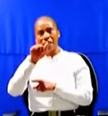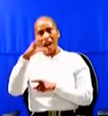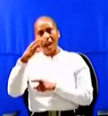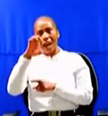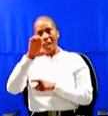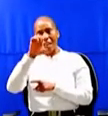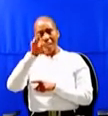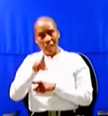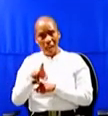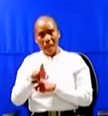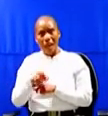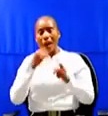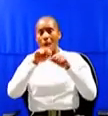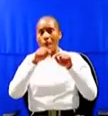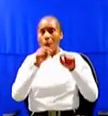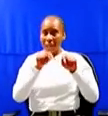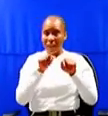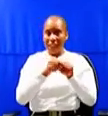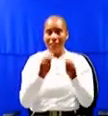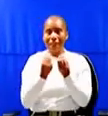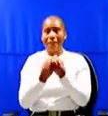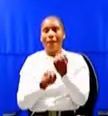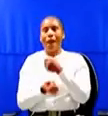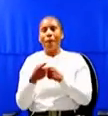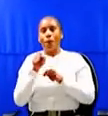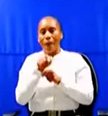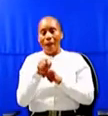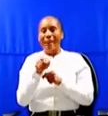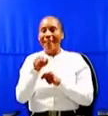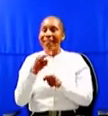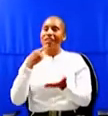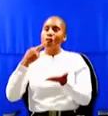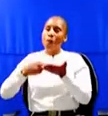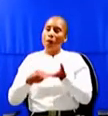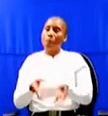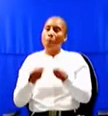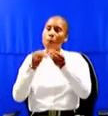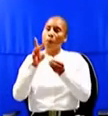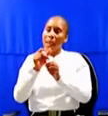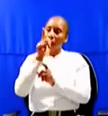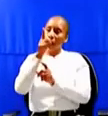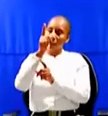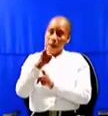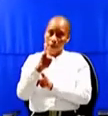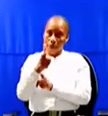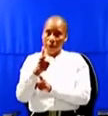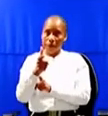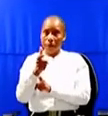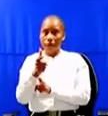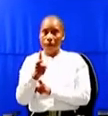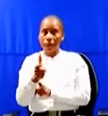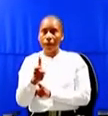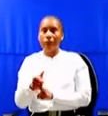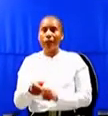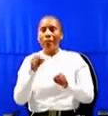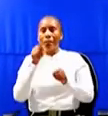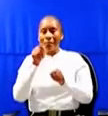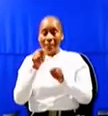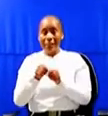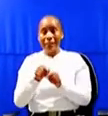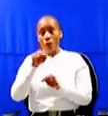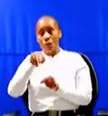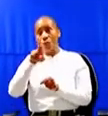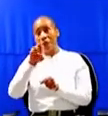incompetence to warrant it recommending a later inquiry. Now, the legal threshold for prima facie evidence is not very